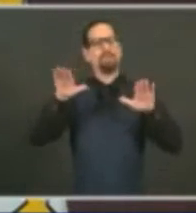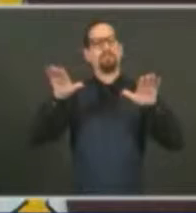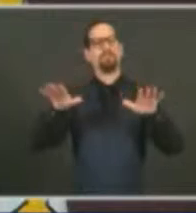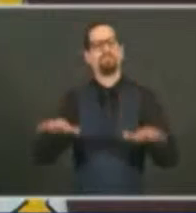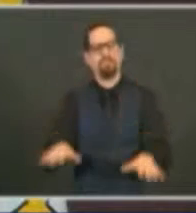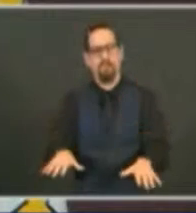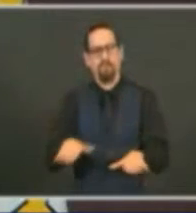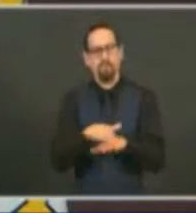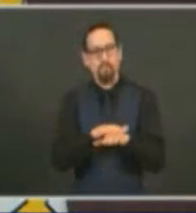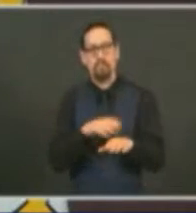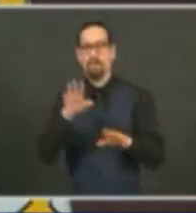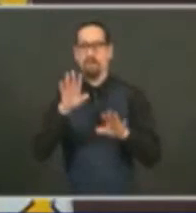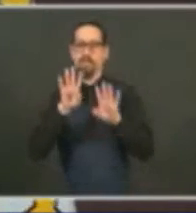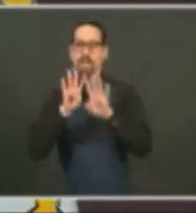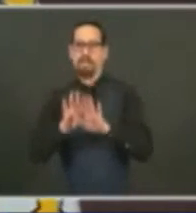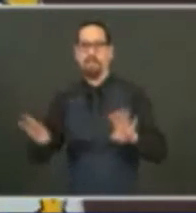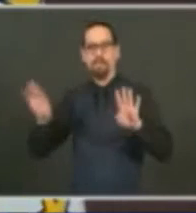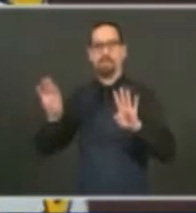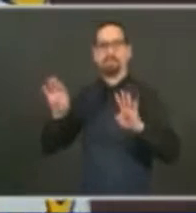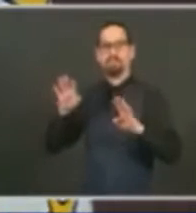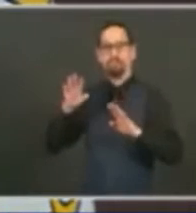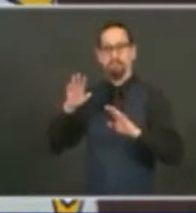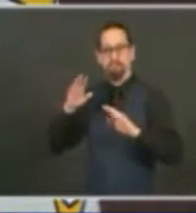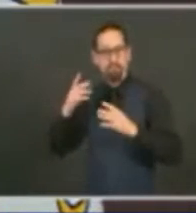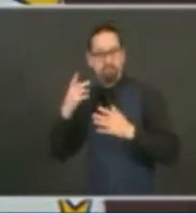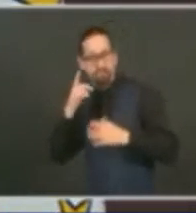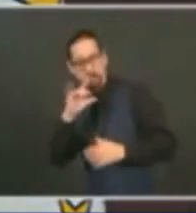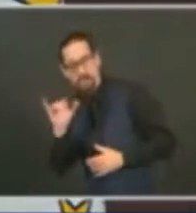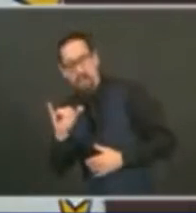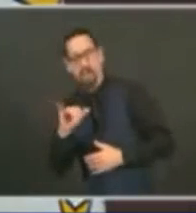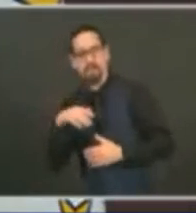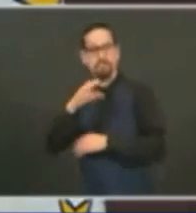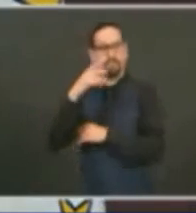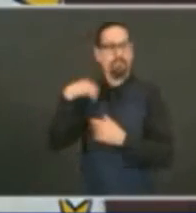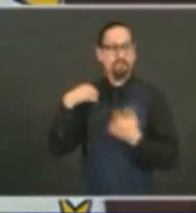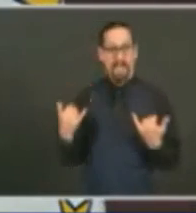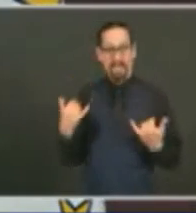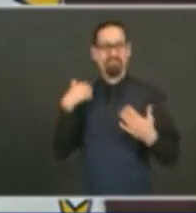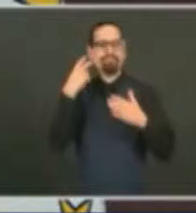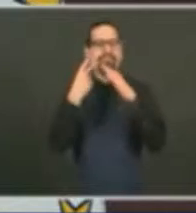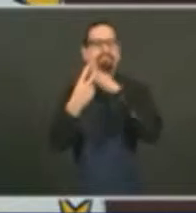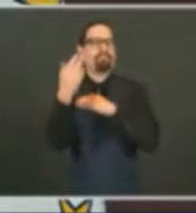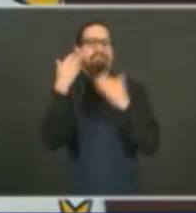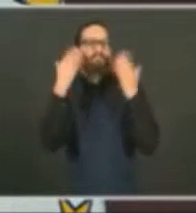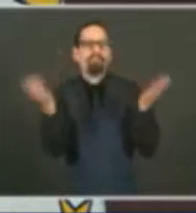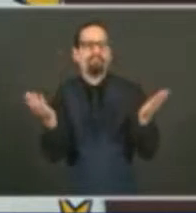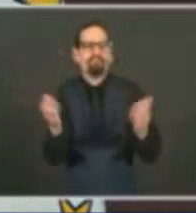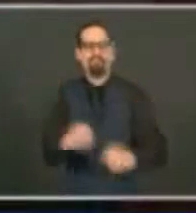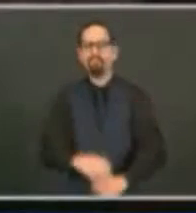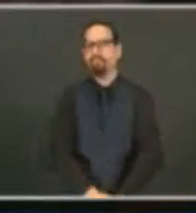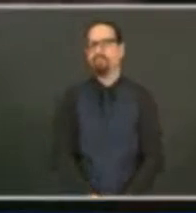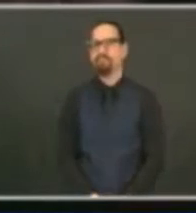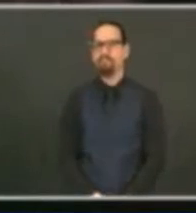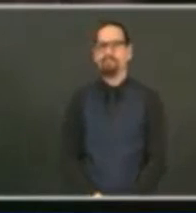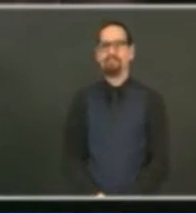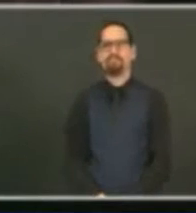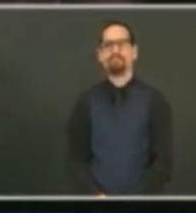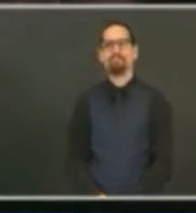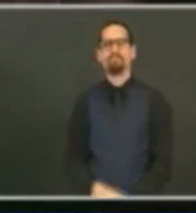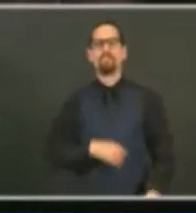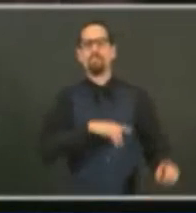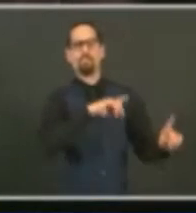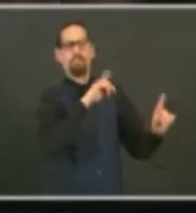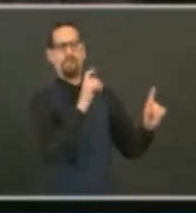know. I was going to ask the doctor a question concerning the